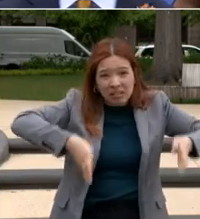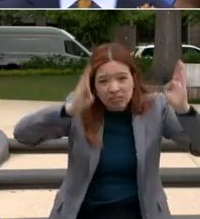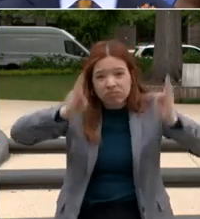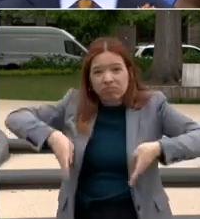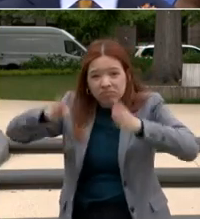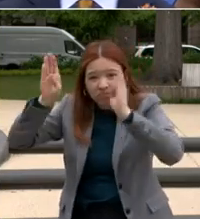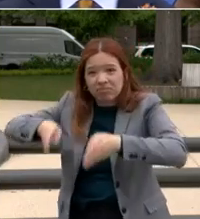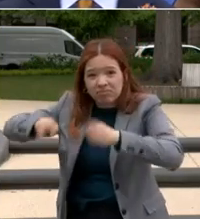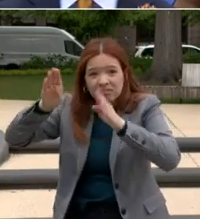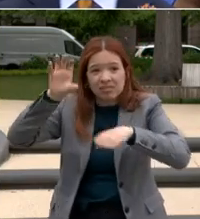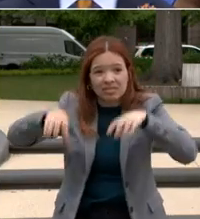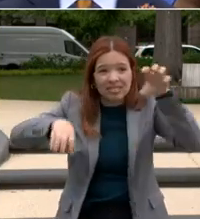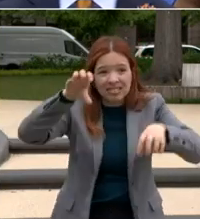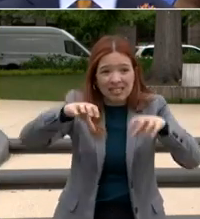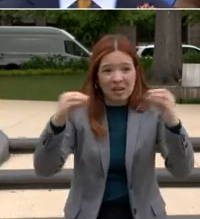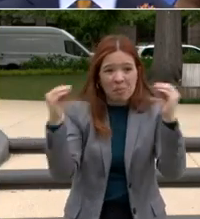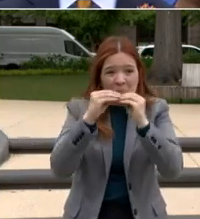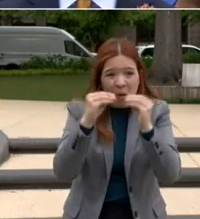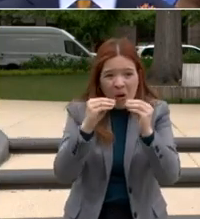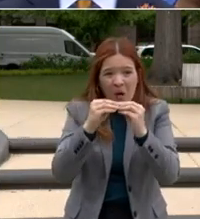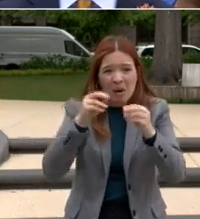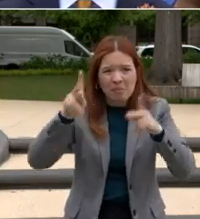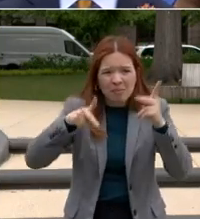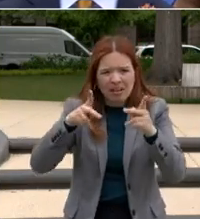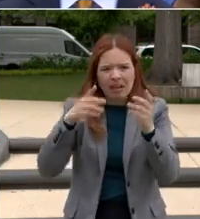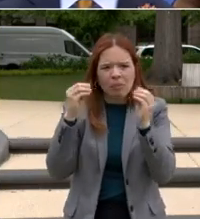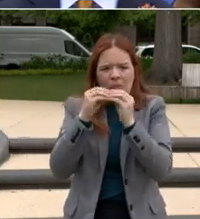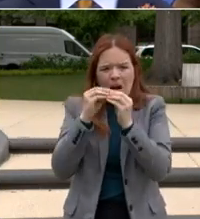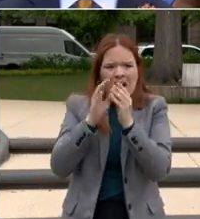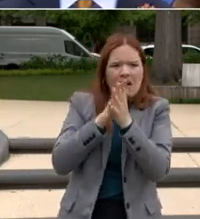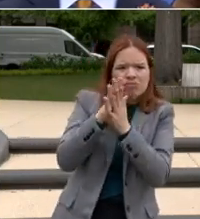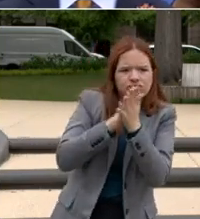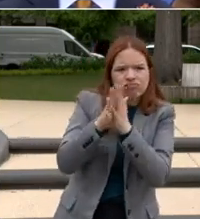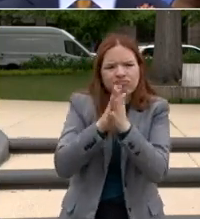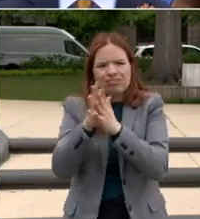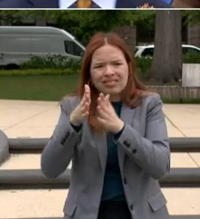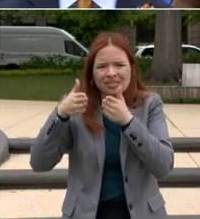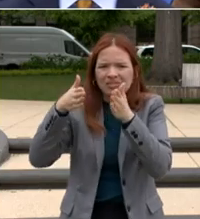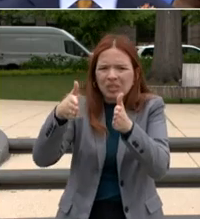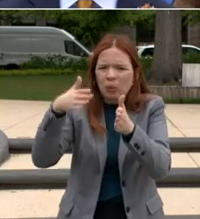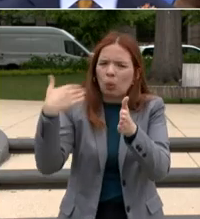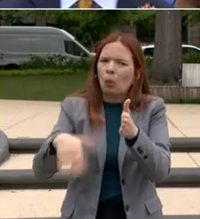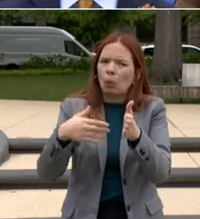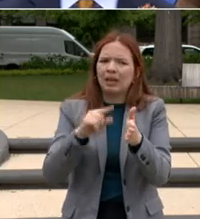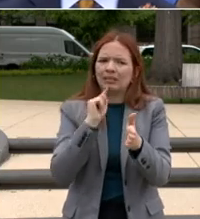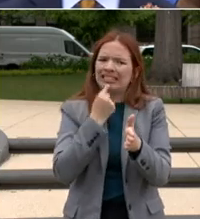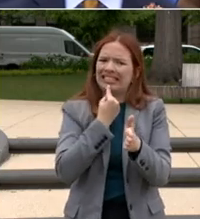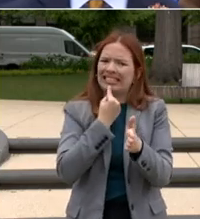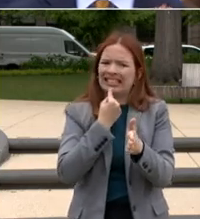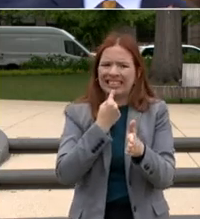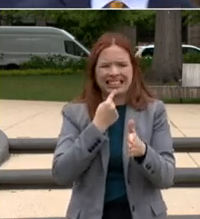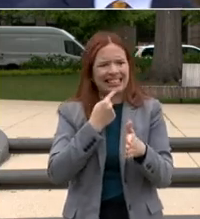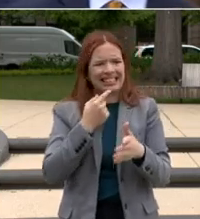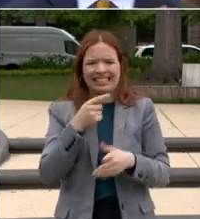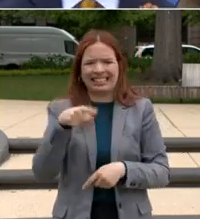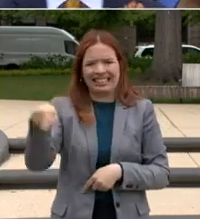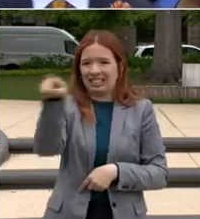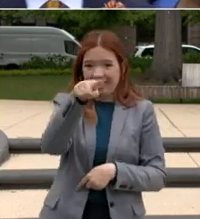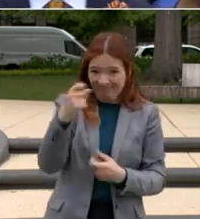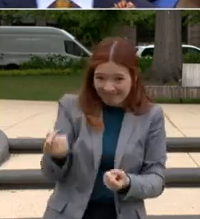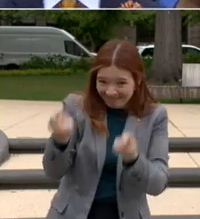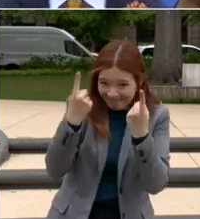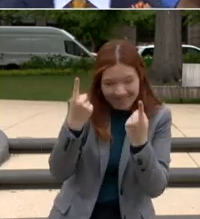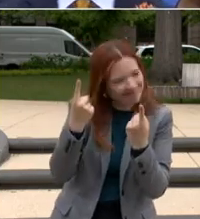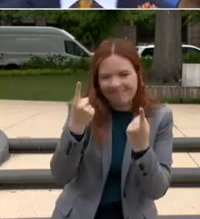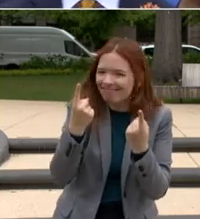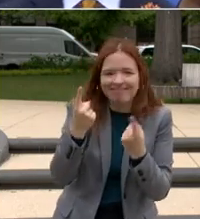you have even more people on the road just really speaks to a lack of understanding about what